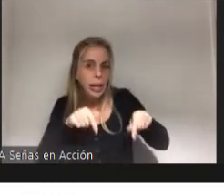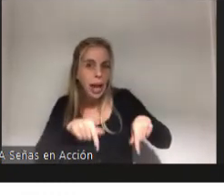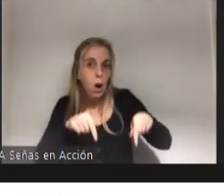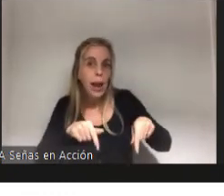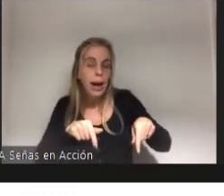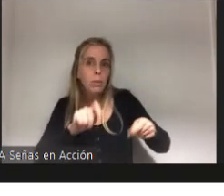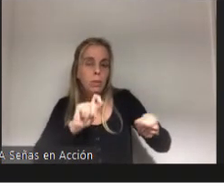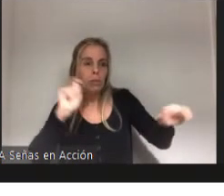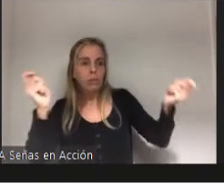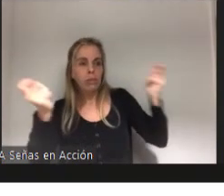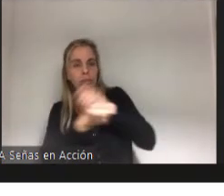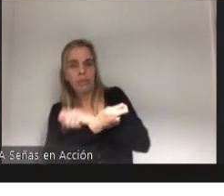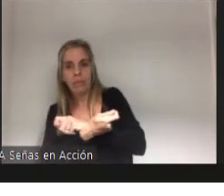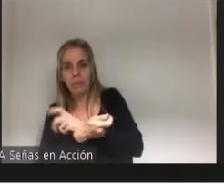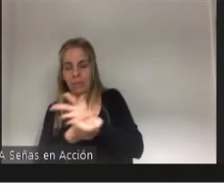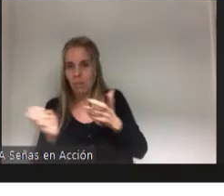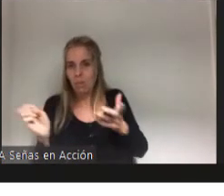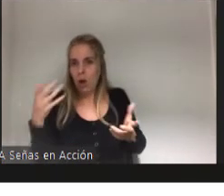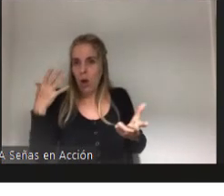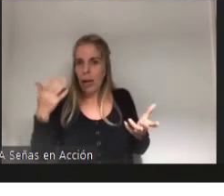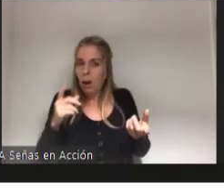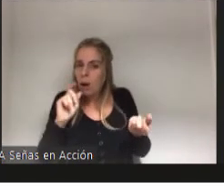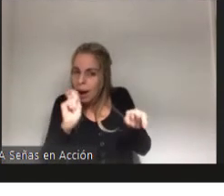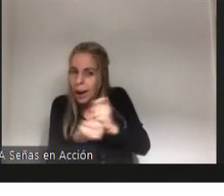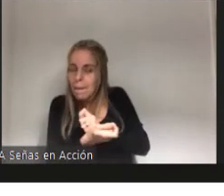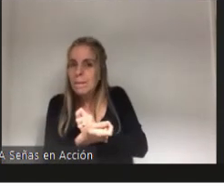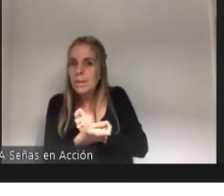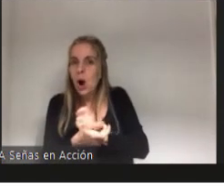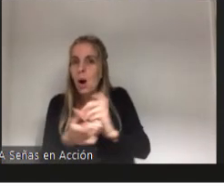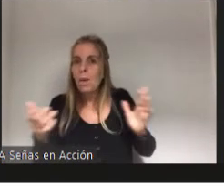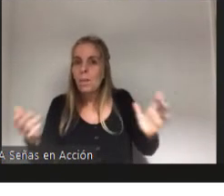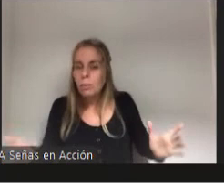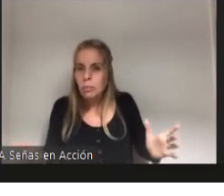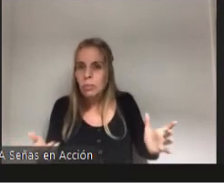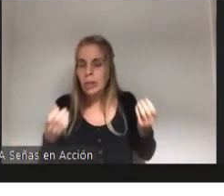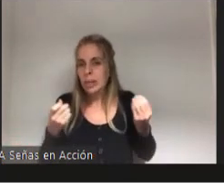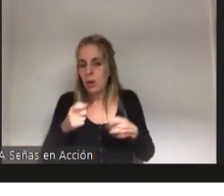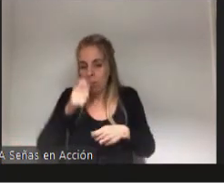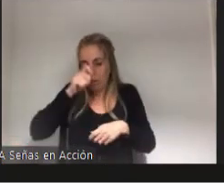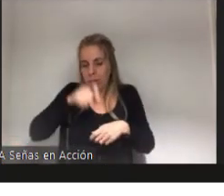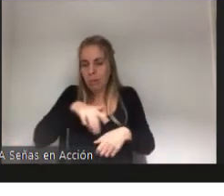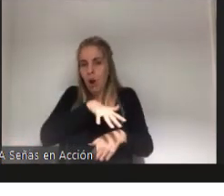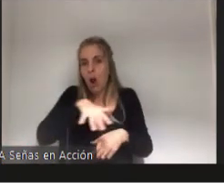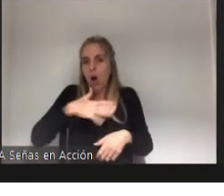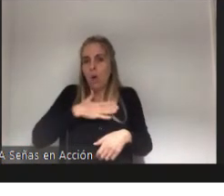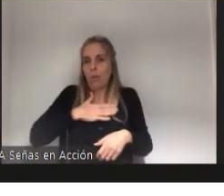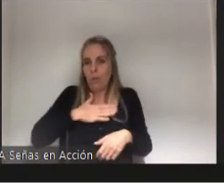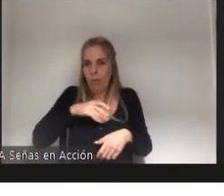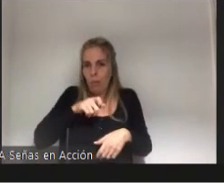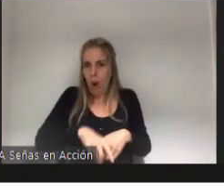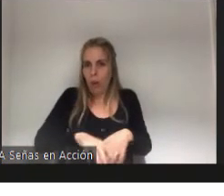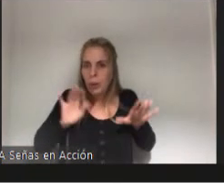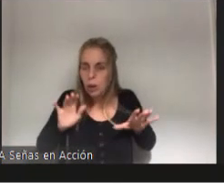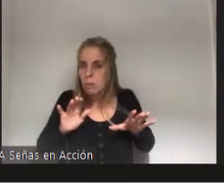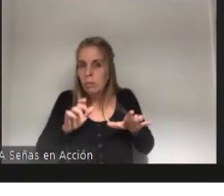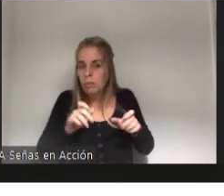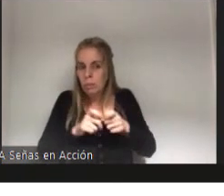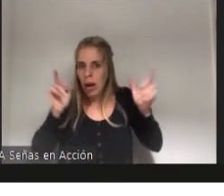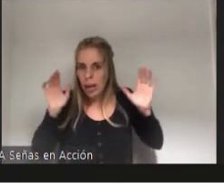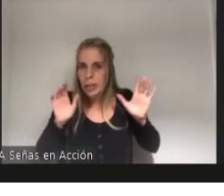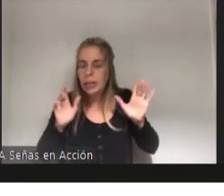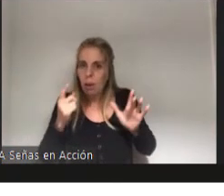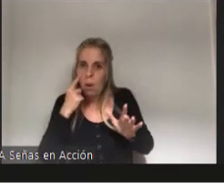are modernized in such a way we can all talk about our own localities. We can